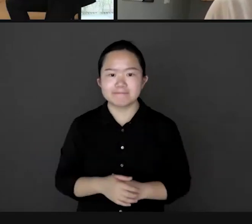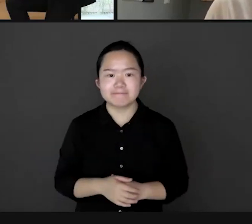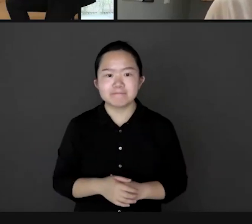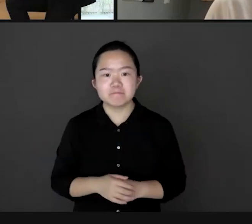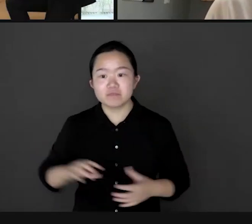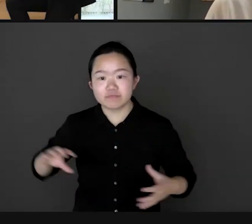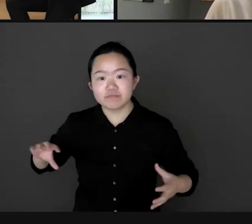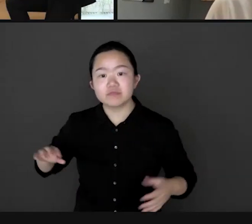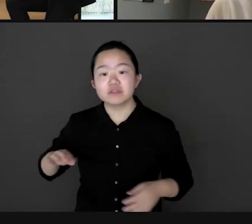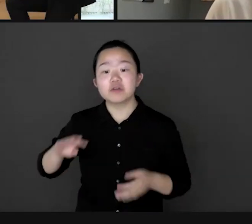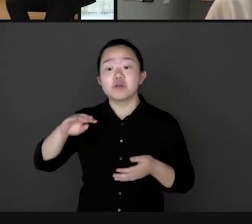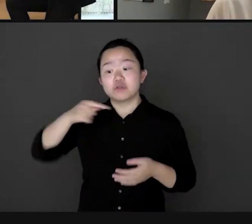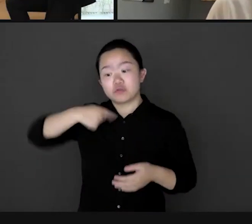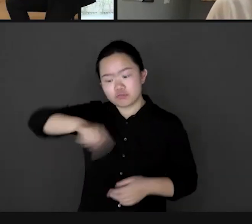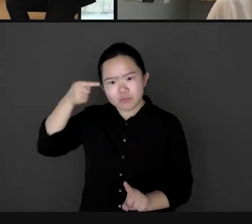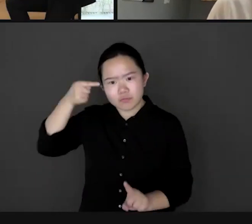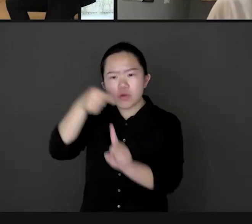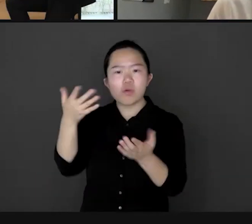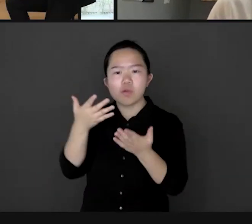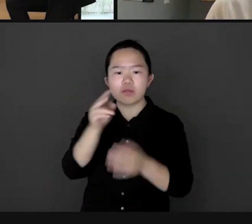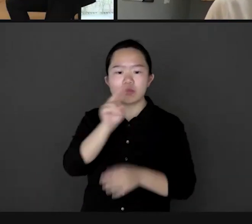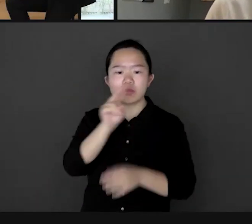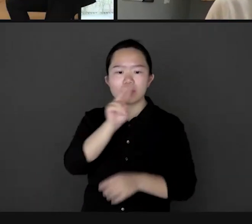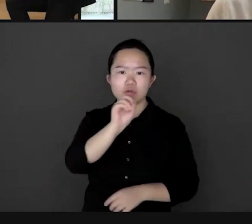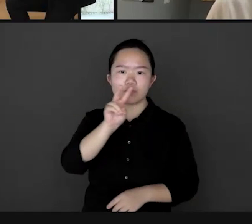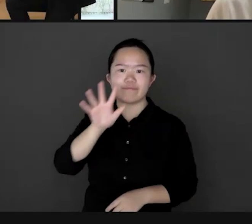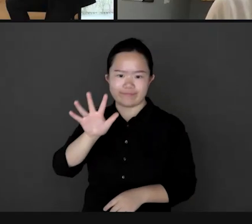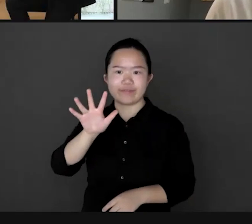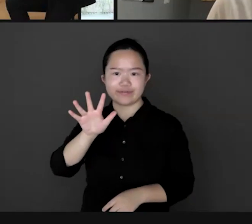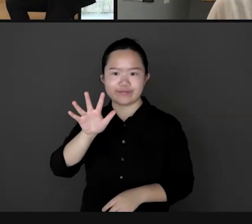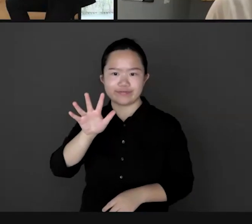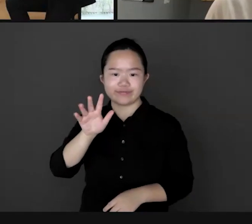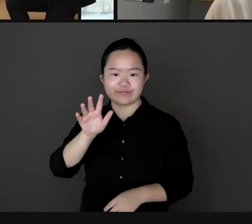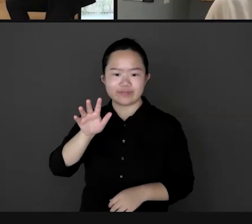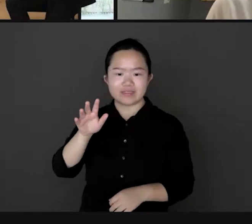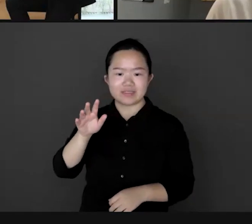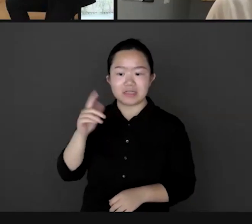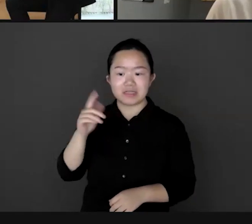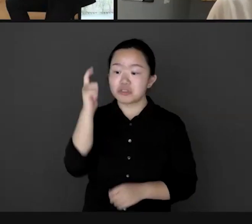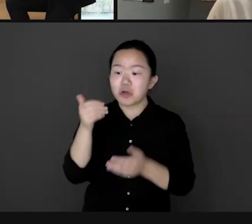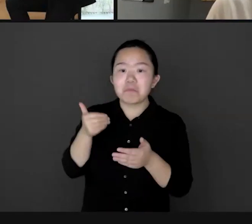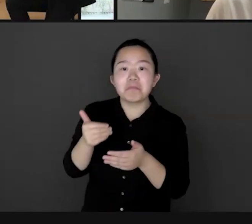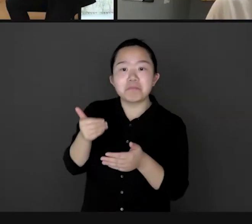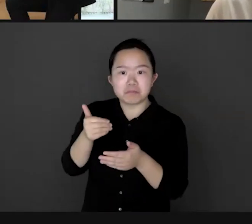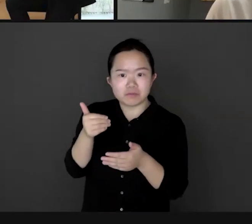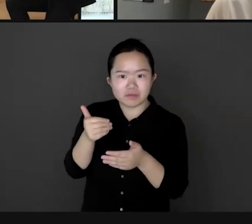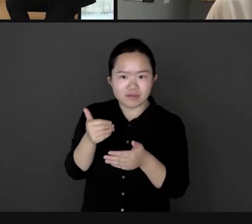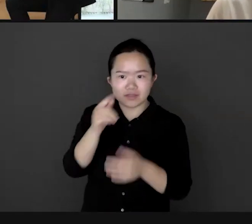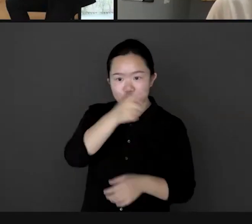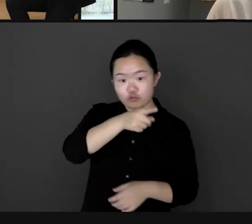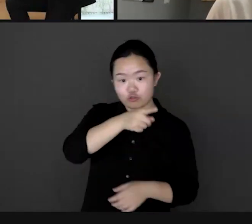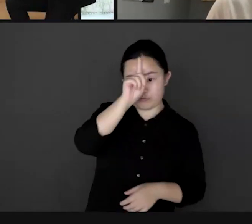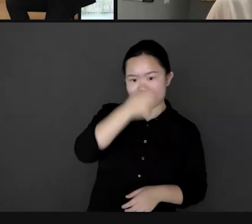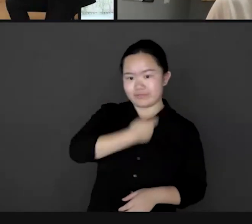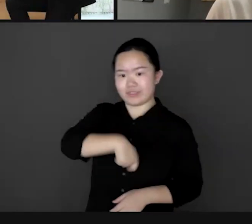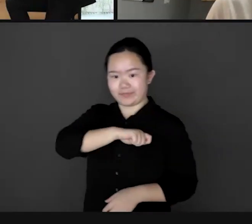have the WAS body of knowledge in German, both, and Spanish. And also in our pipeline for